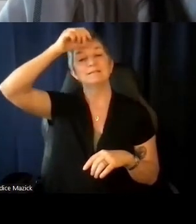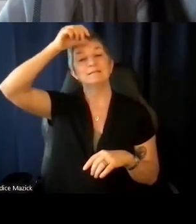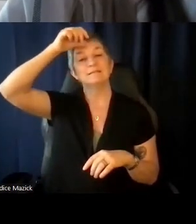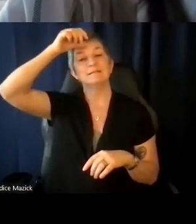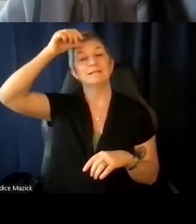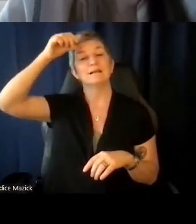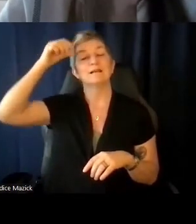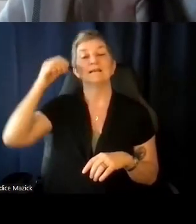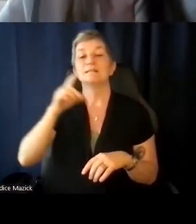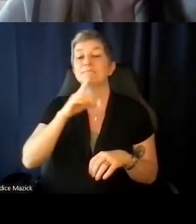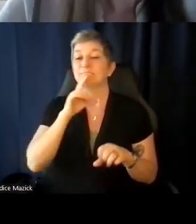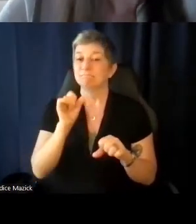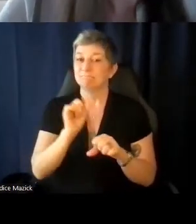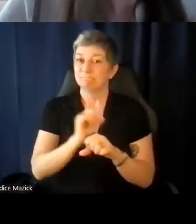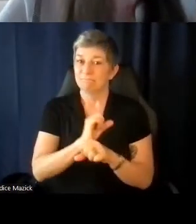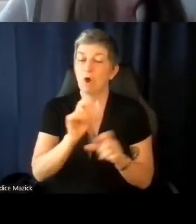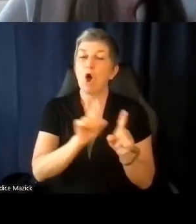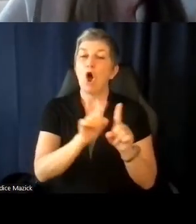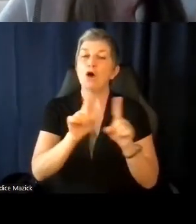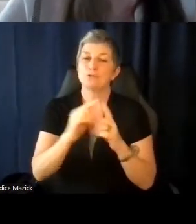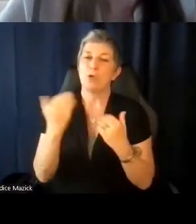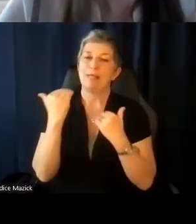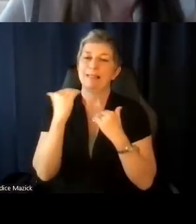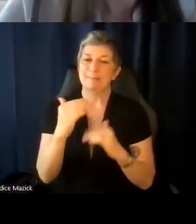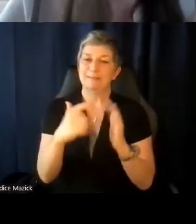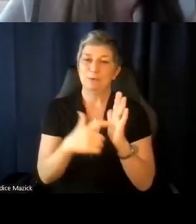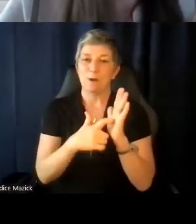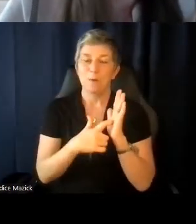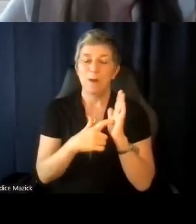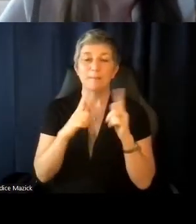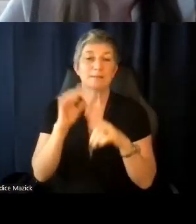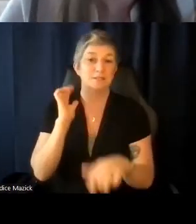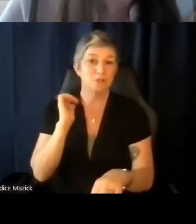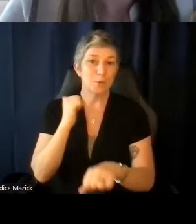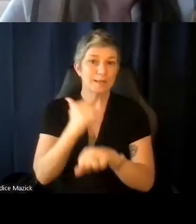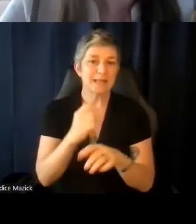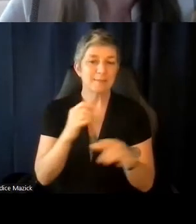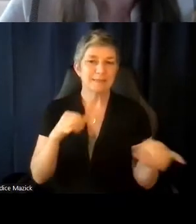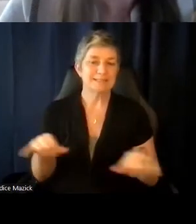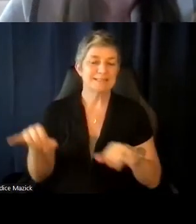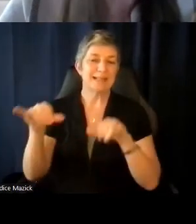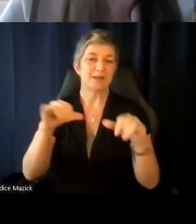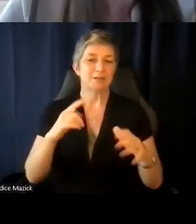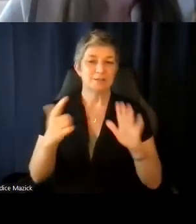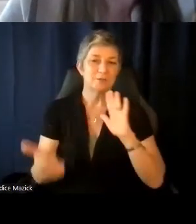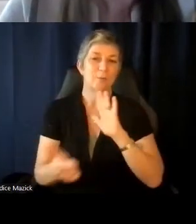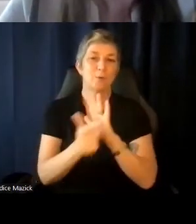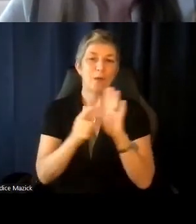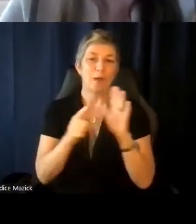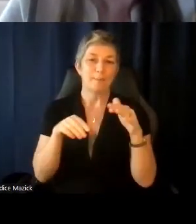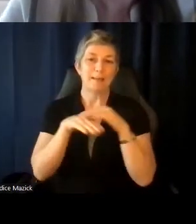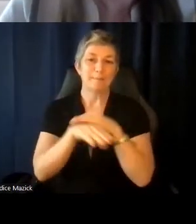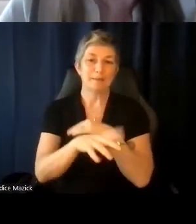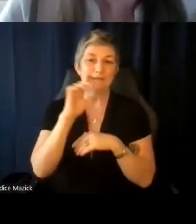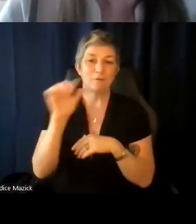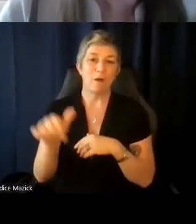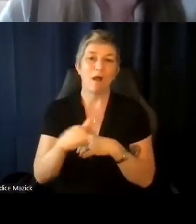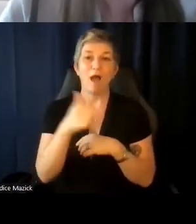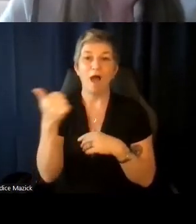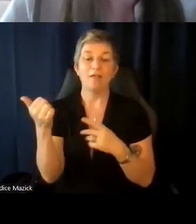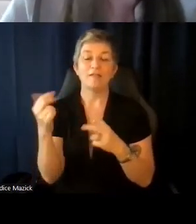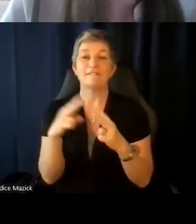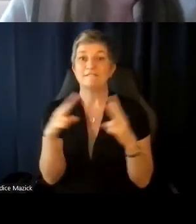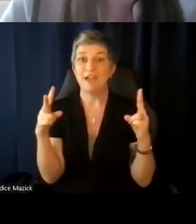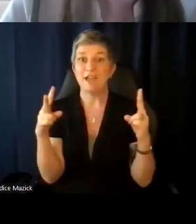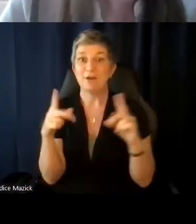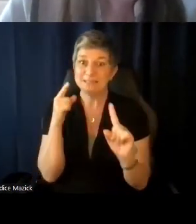there are also limited requirements to establish standards to prohibit admission for others. Very specific